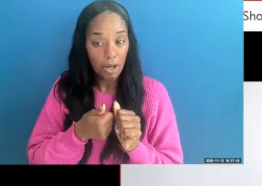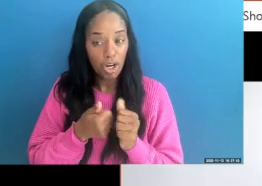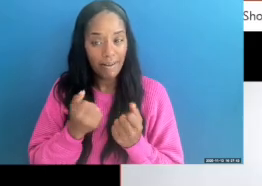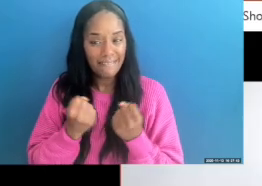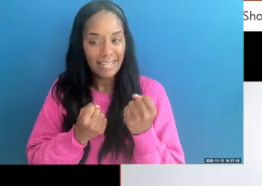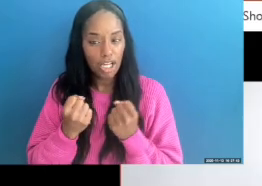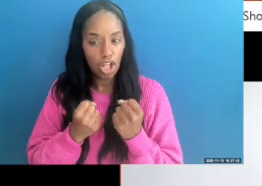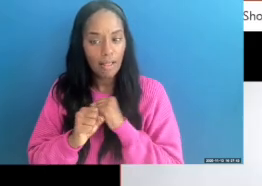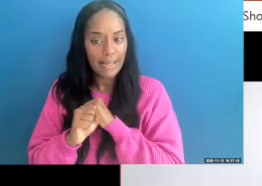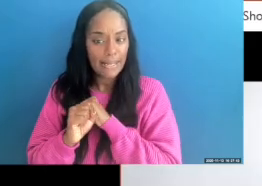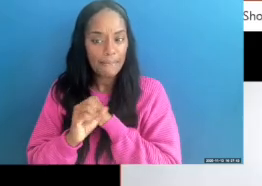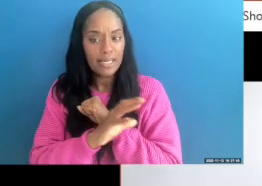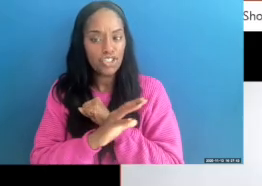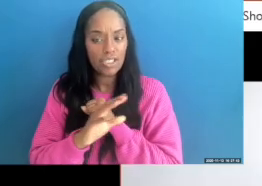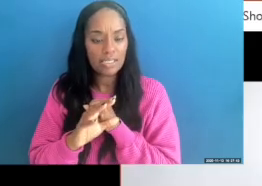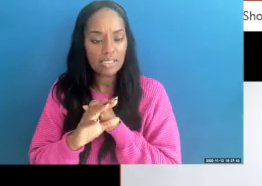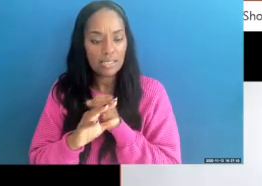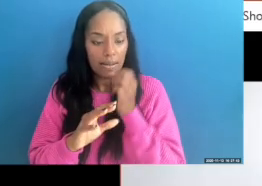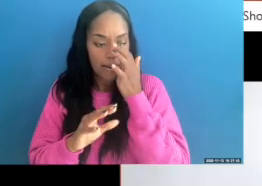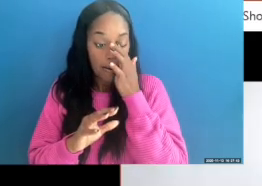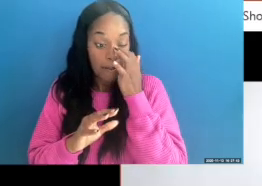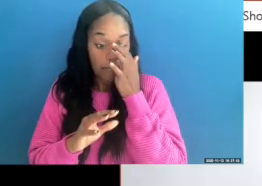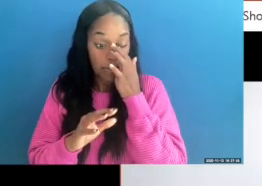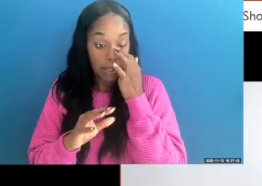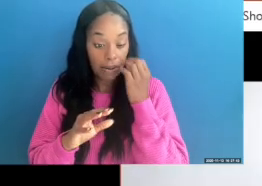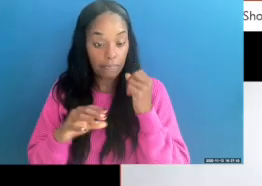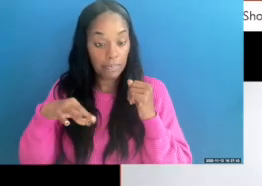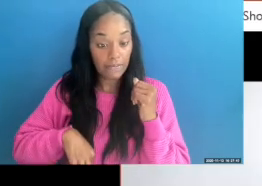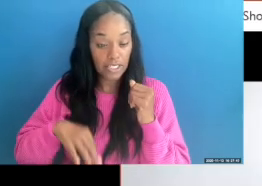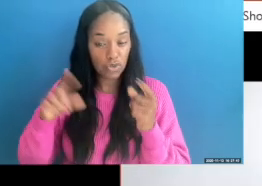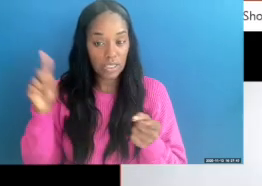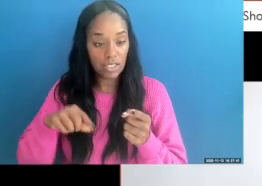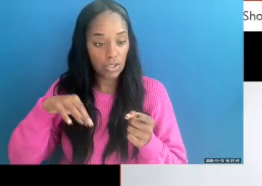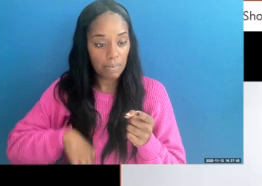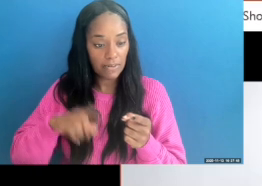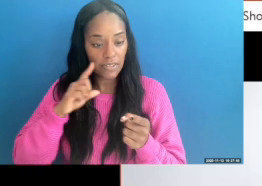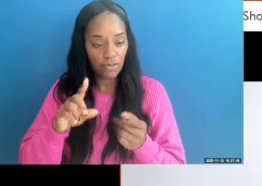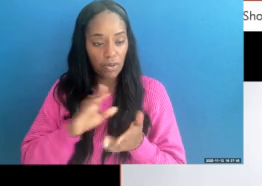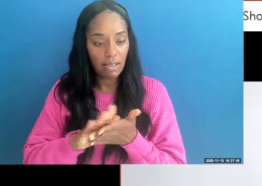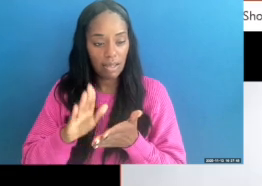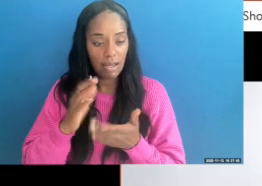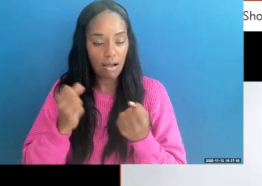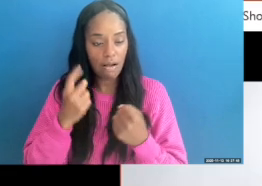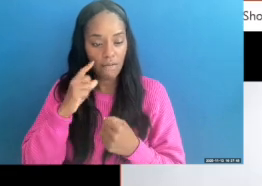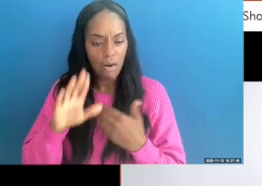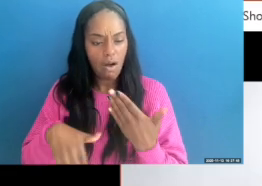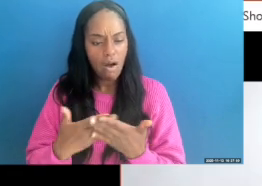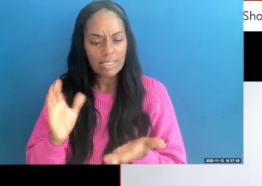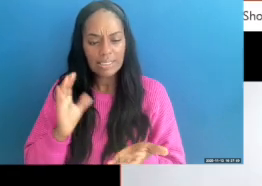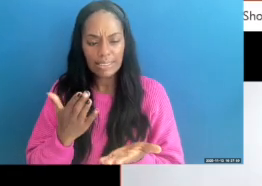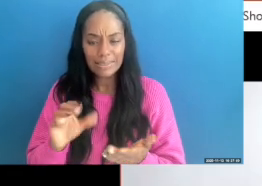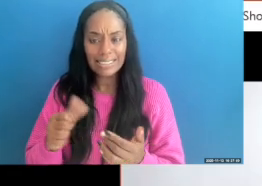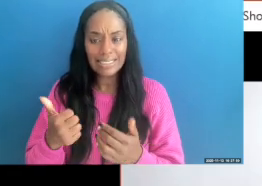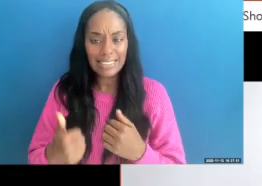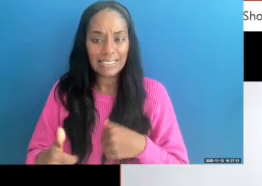the per vehicle emissions benefits, reduction benefits for Clean Cars for All. Looks like it's about